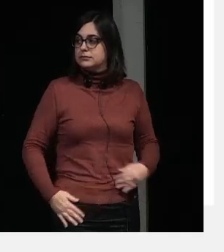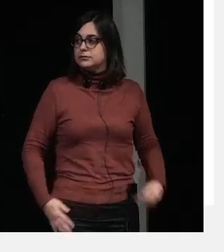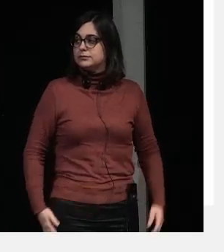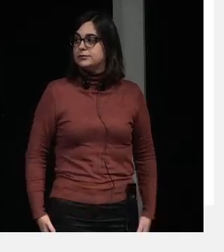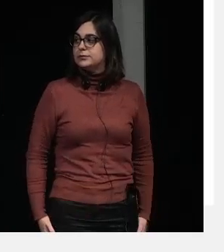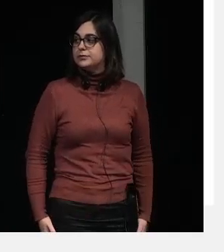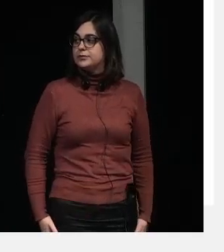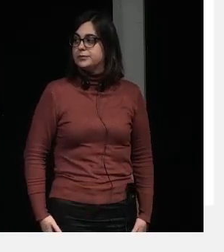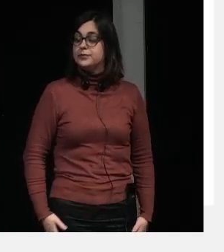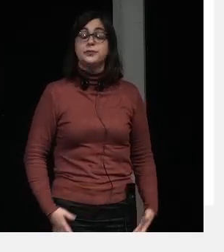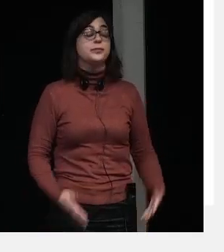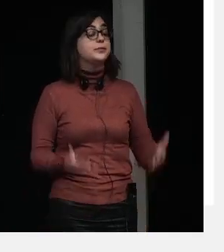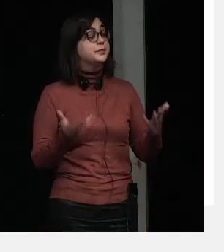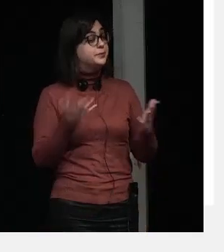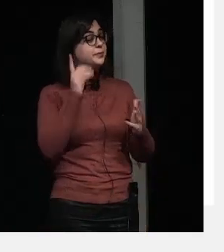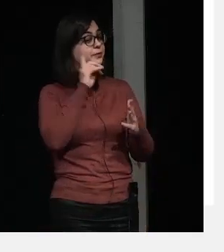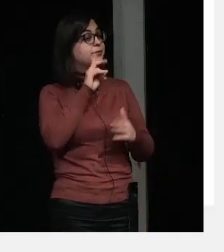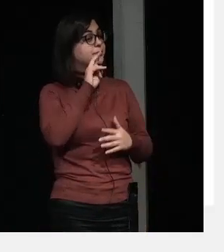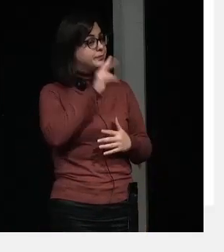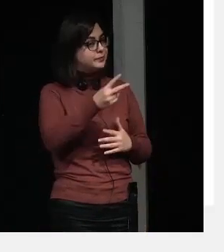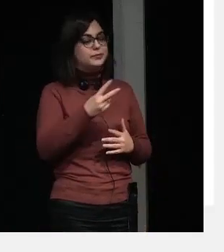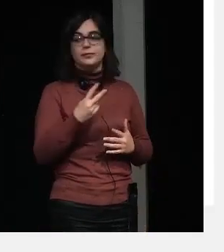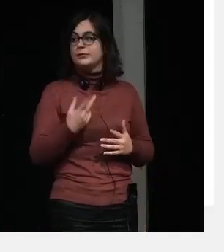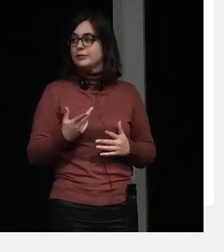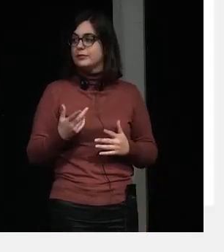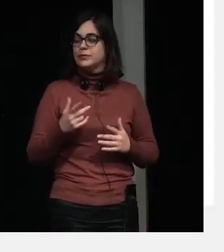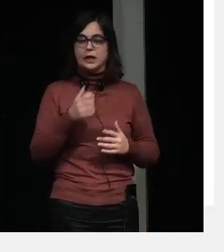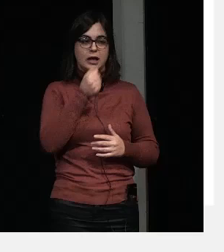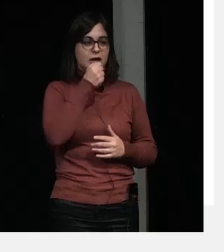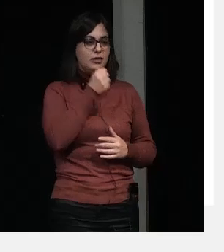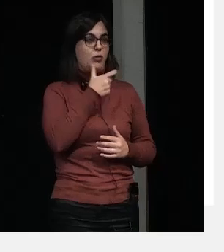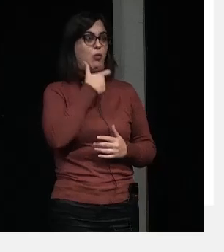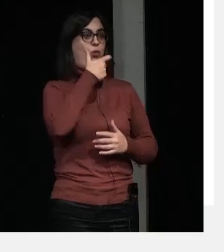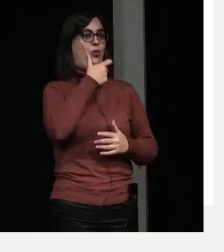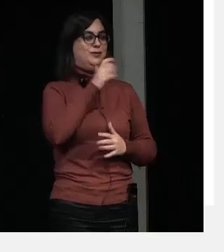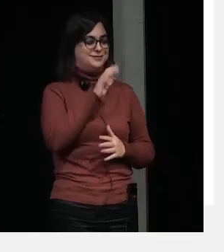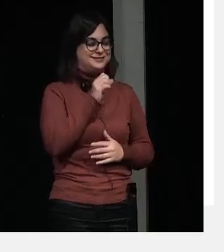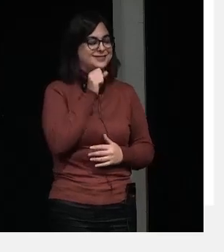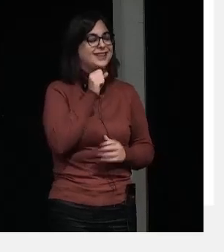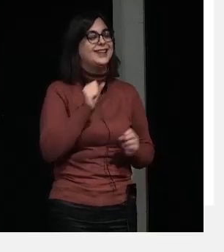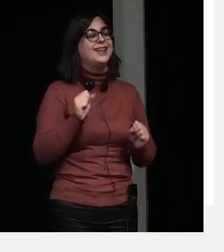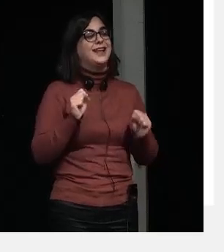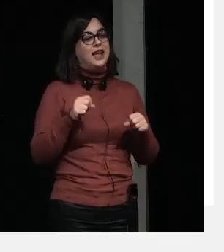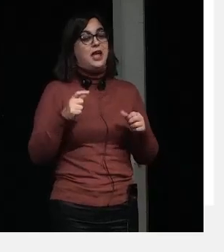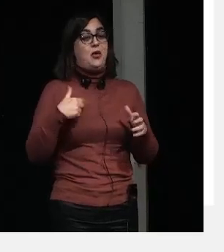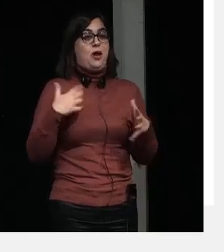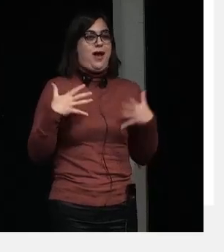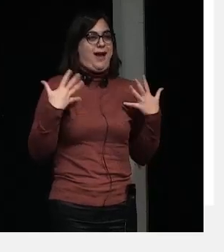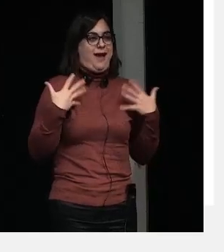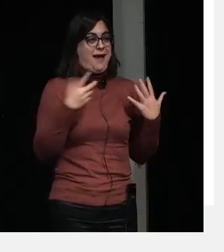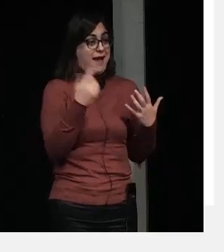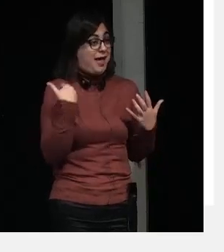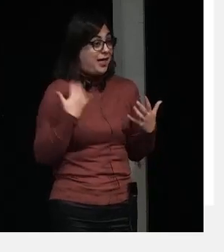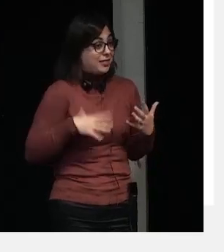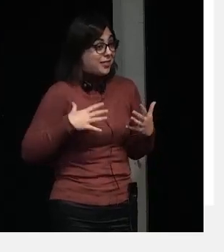Sorry. Yes. Sorry, super loud. I'm so excited. You want to know?